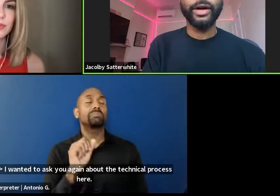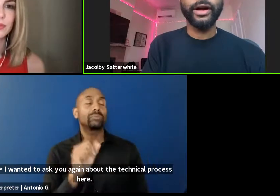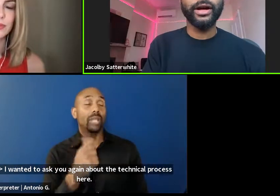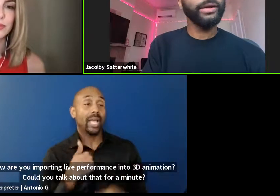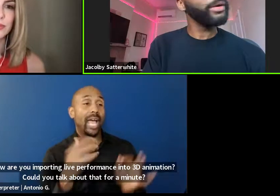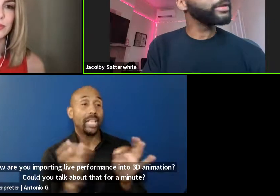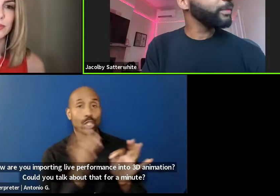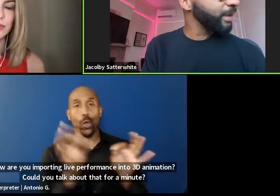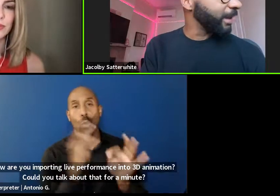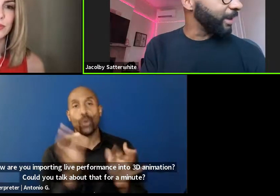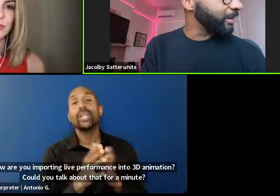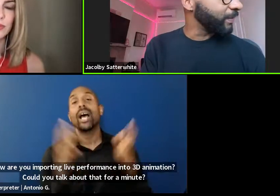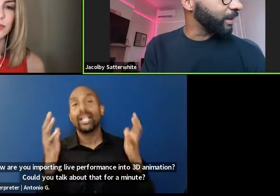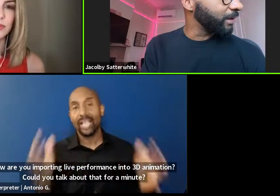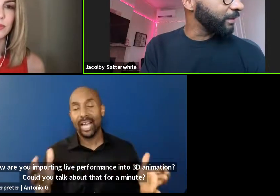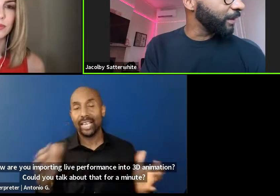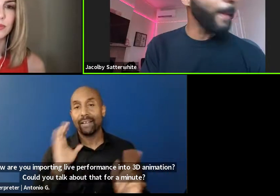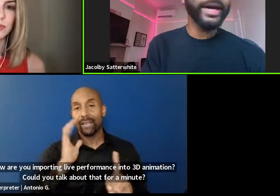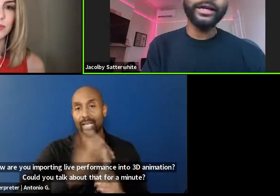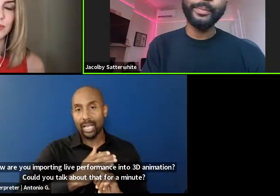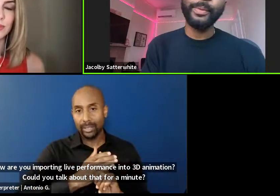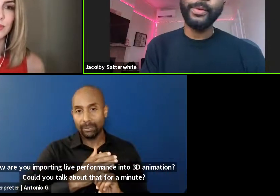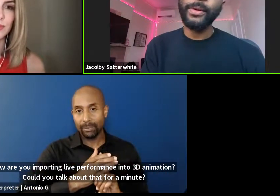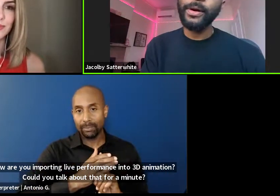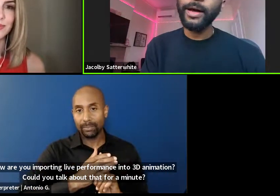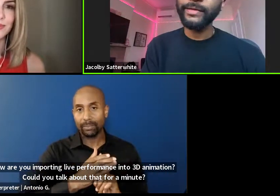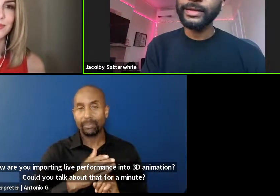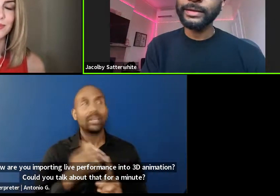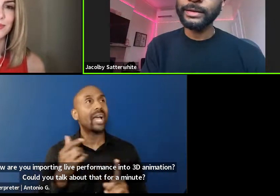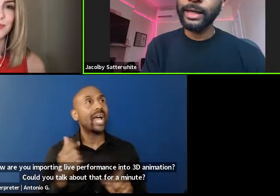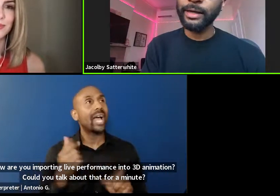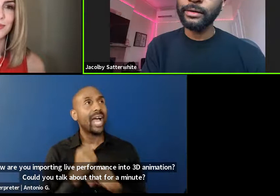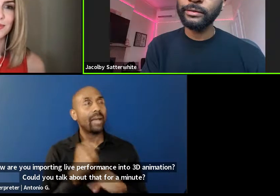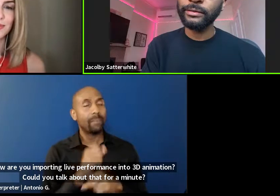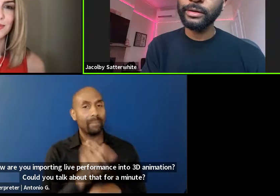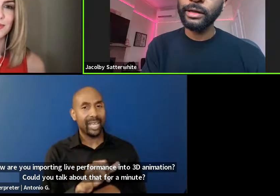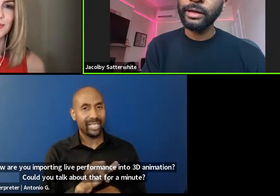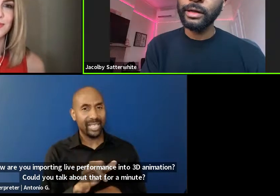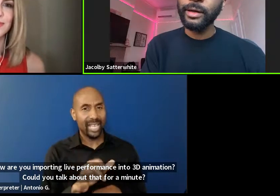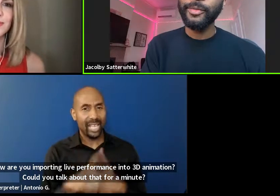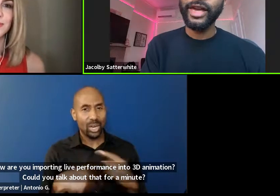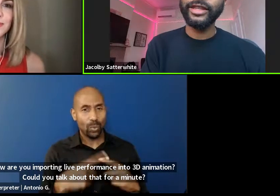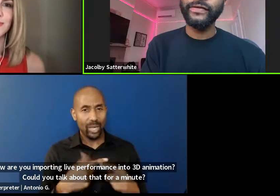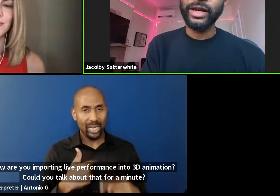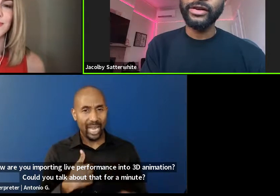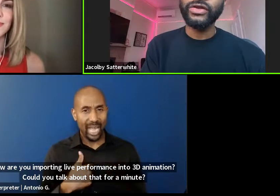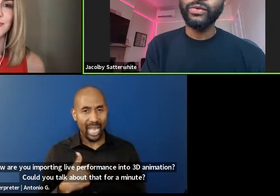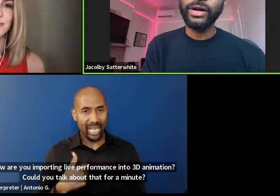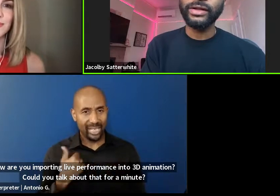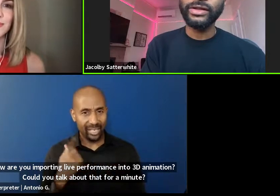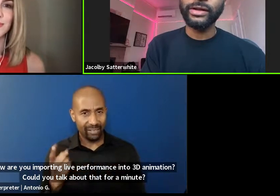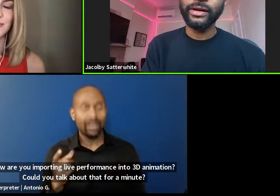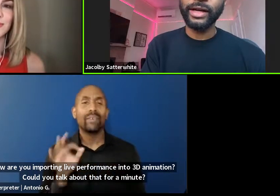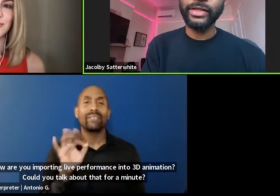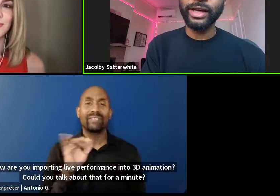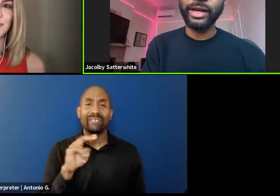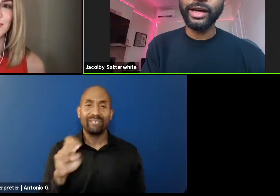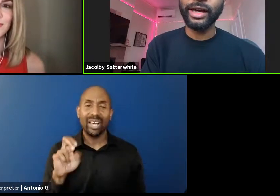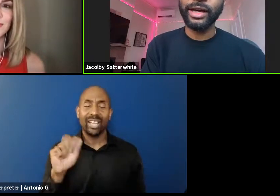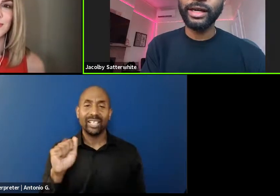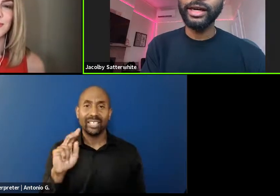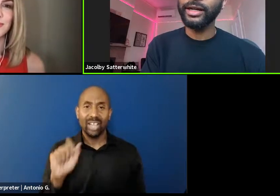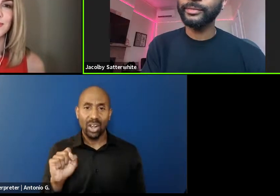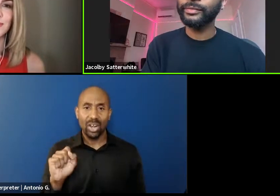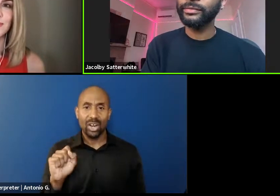was living in, where did I make this video? I made it in Provincetown at the Fine Arts Work Center, I